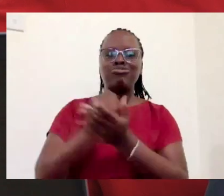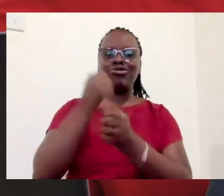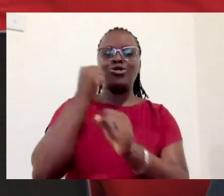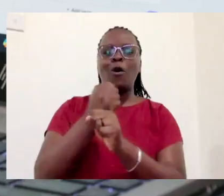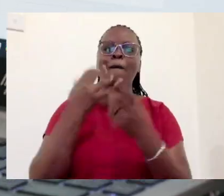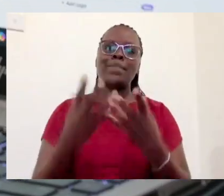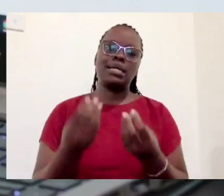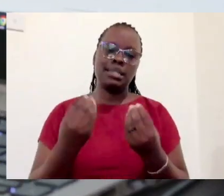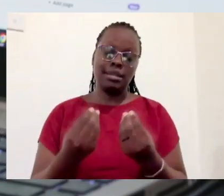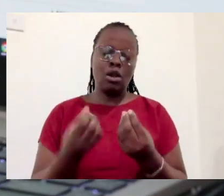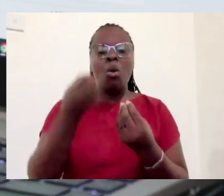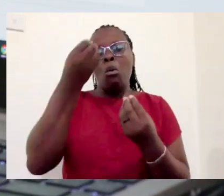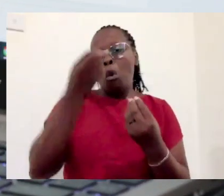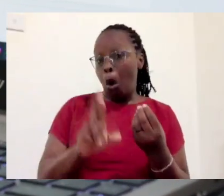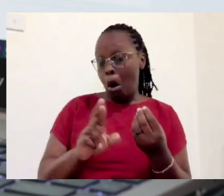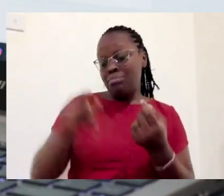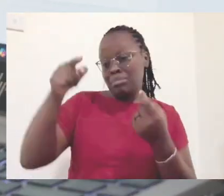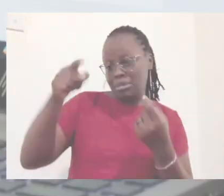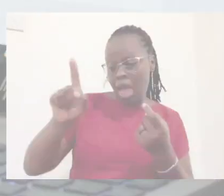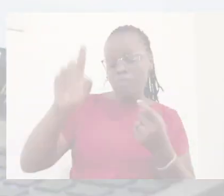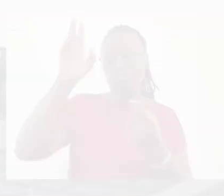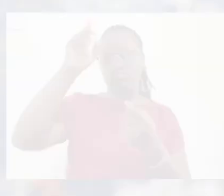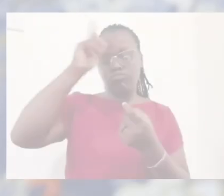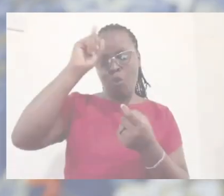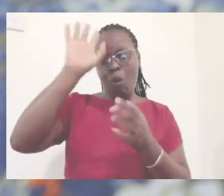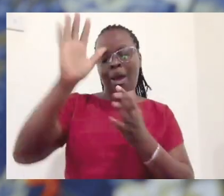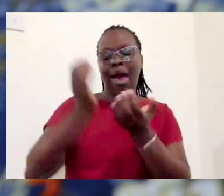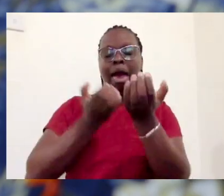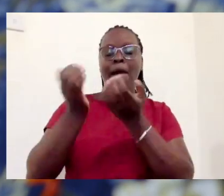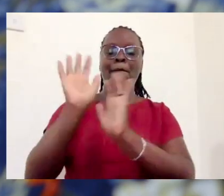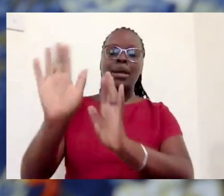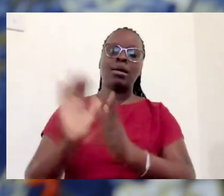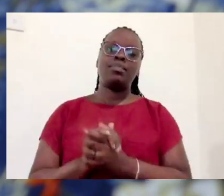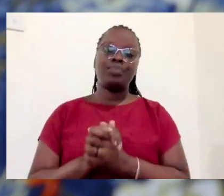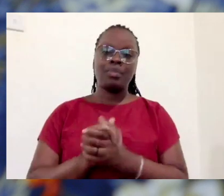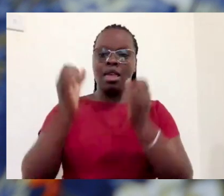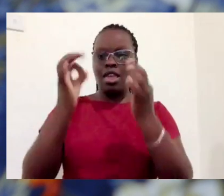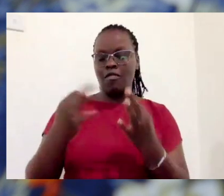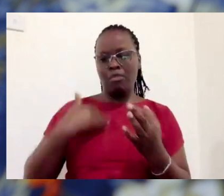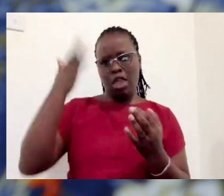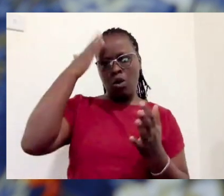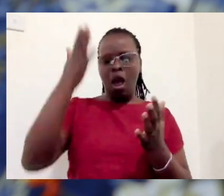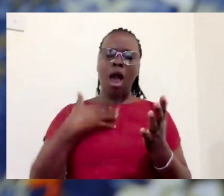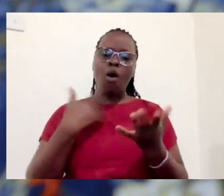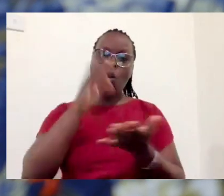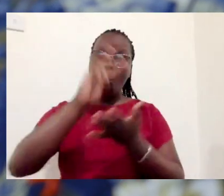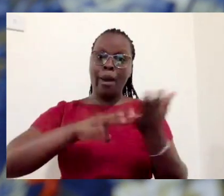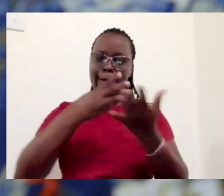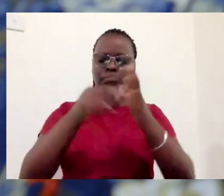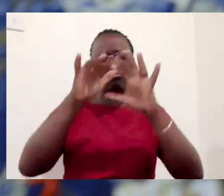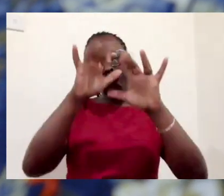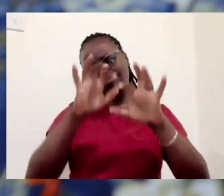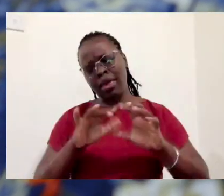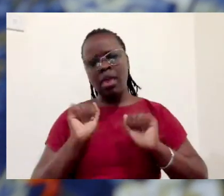to do whatever they're doing and they can prove it, or for them to set up their own businesses. Because if you know how to make a website and you're